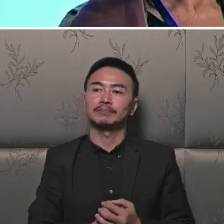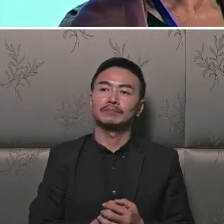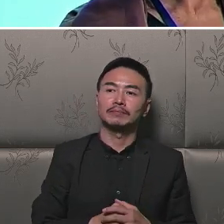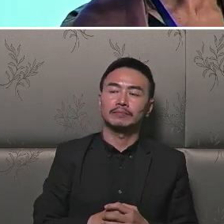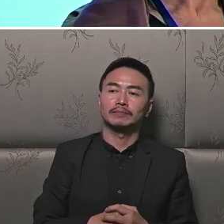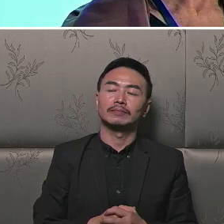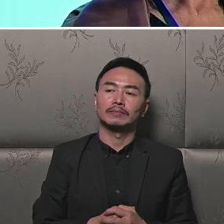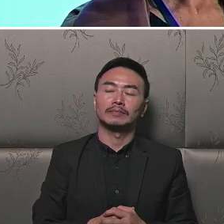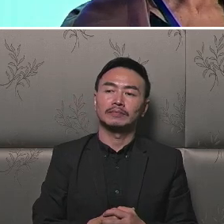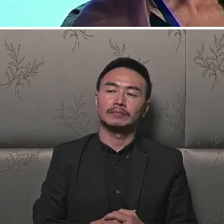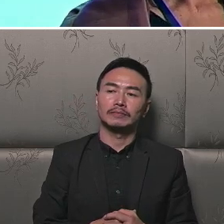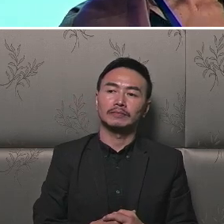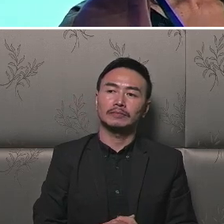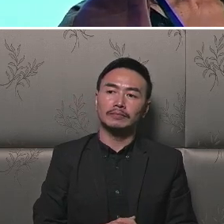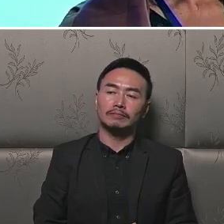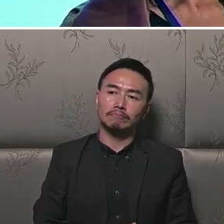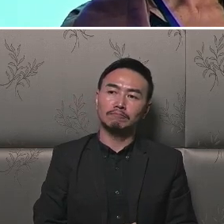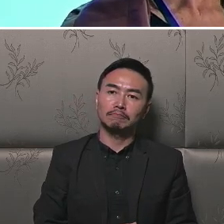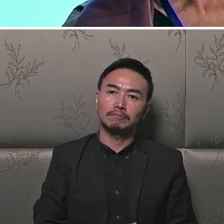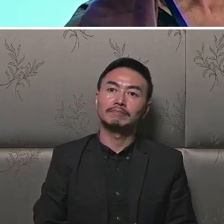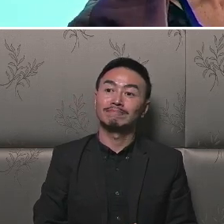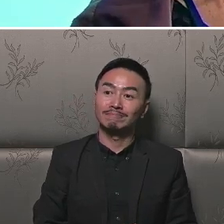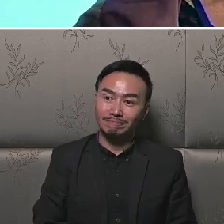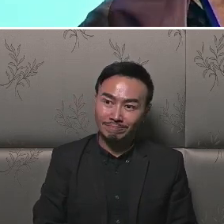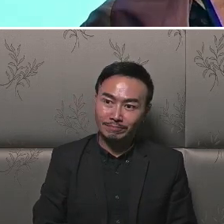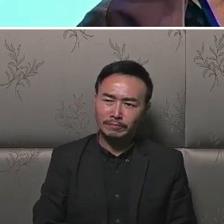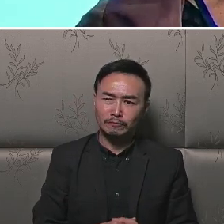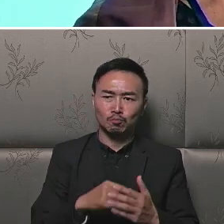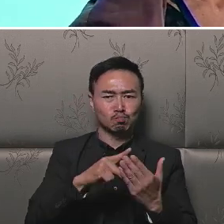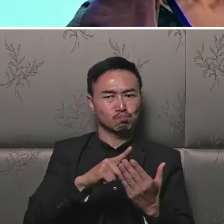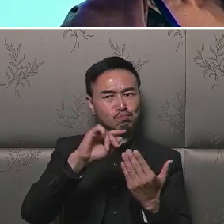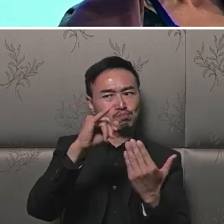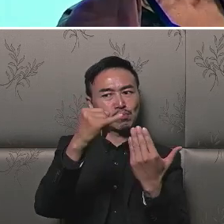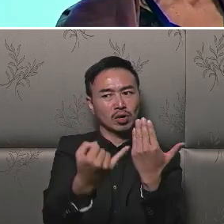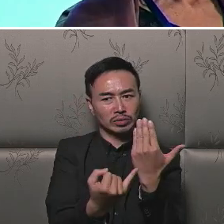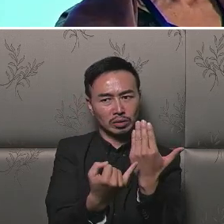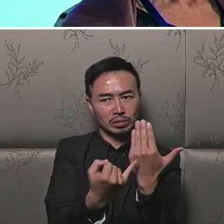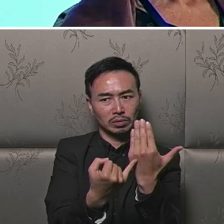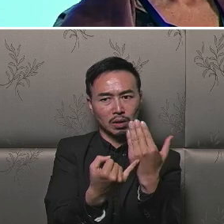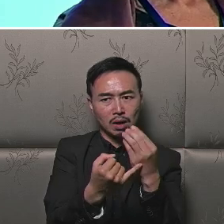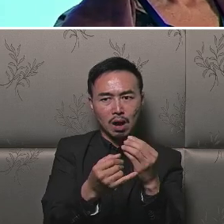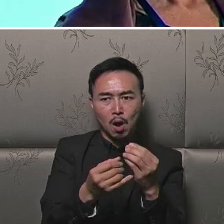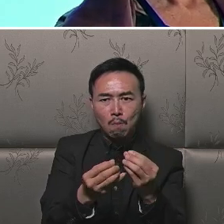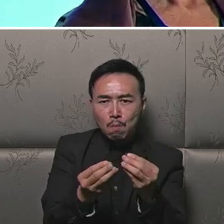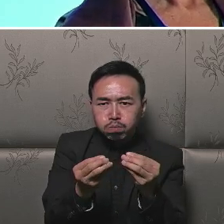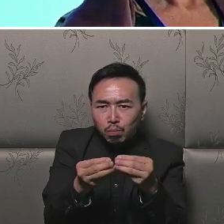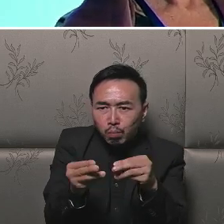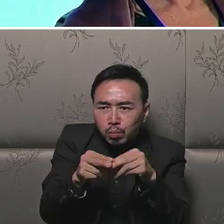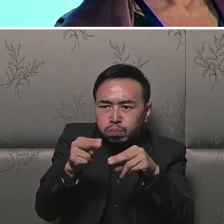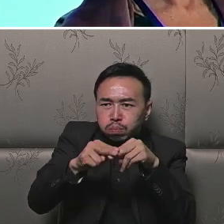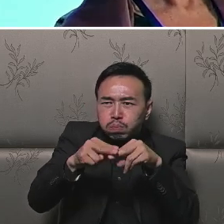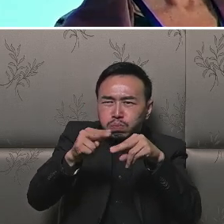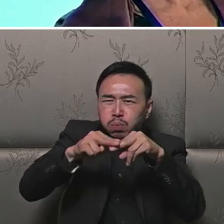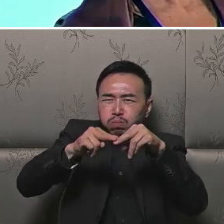promising? If we can have 0% dropout, then this is the program that we should really replicate.